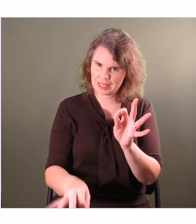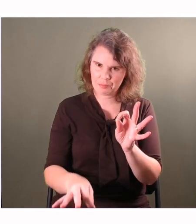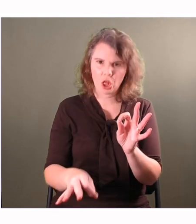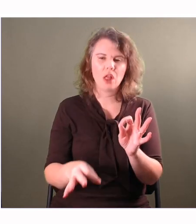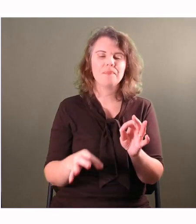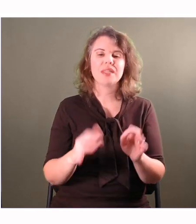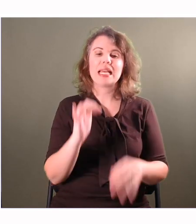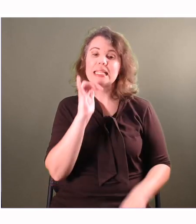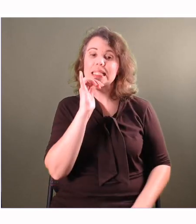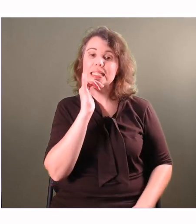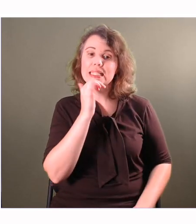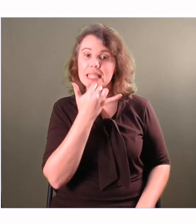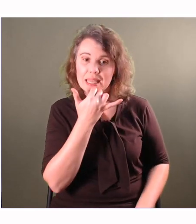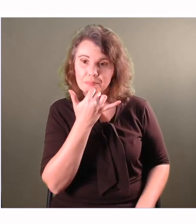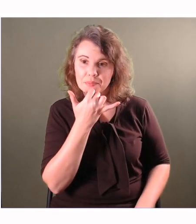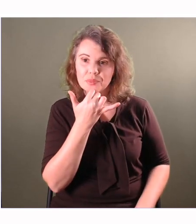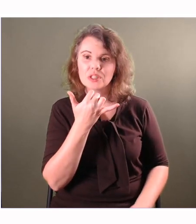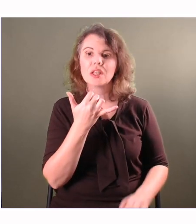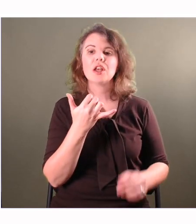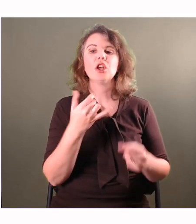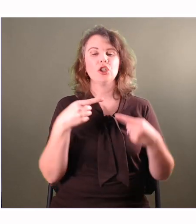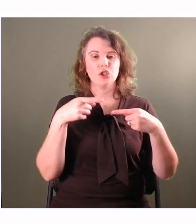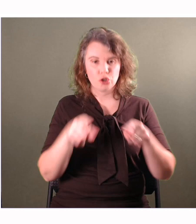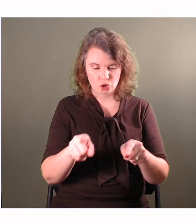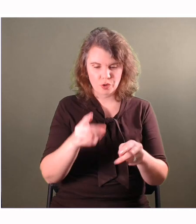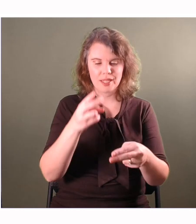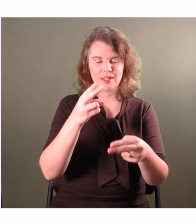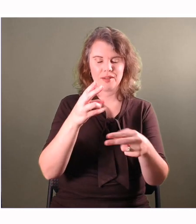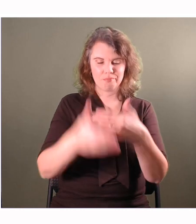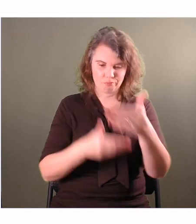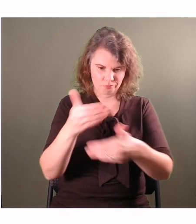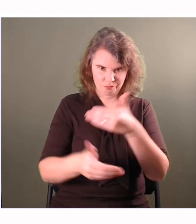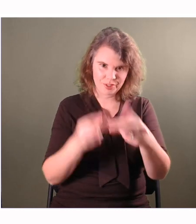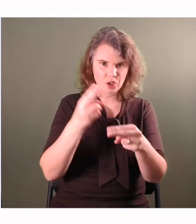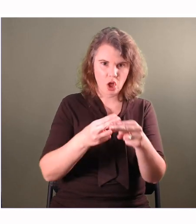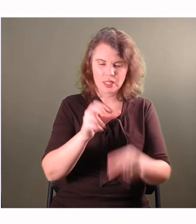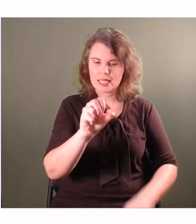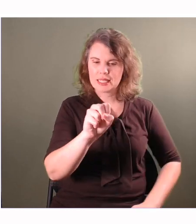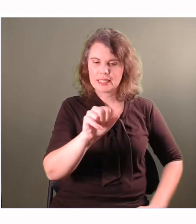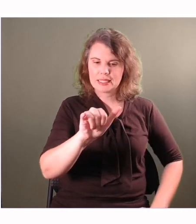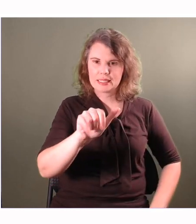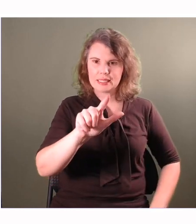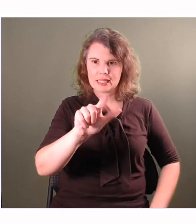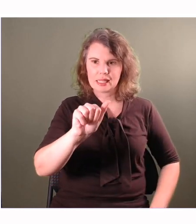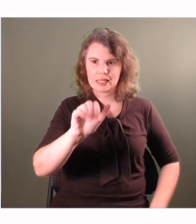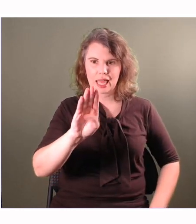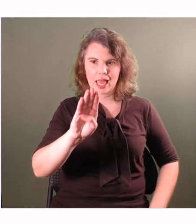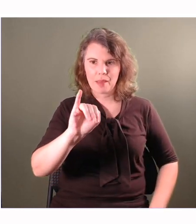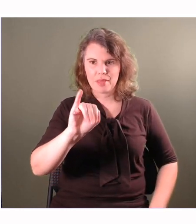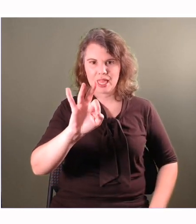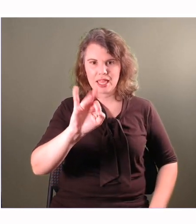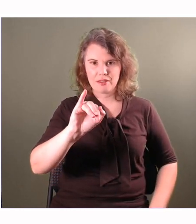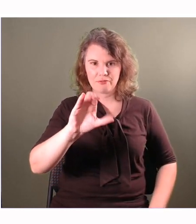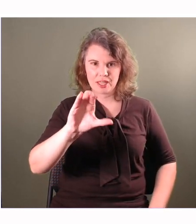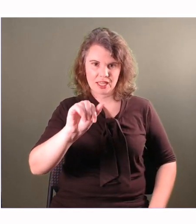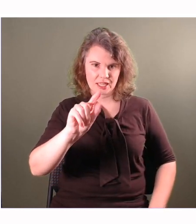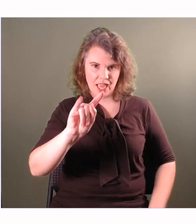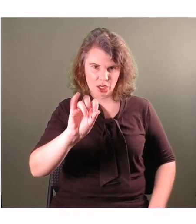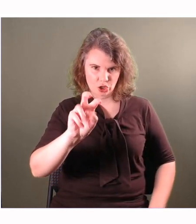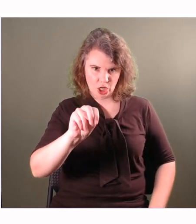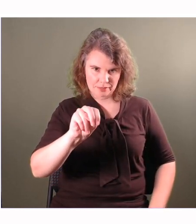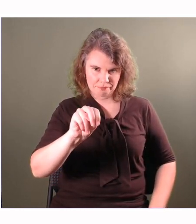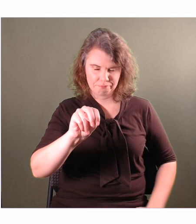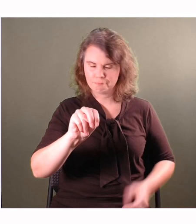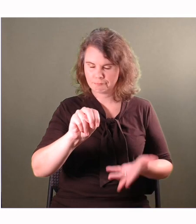Phonological slips happen during something that's known as syllabification. So what's syllabification? When you